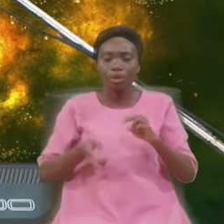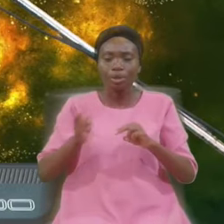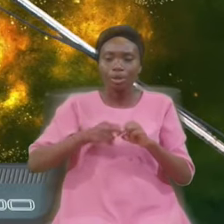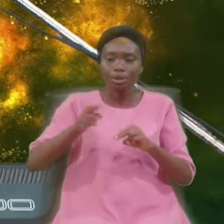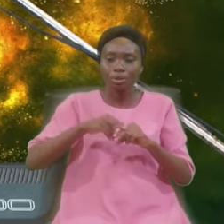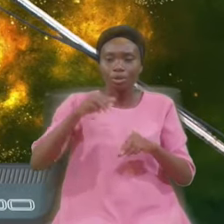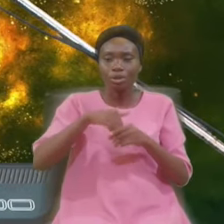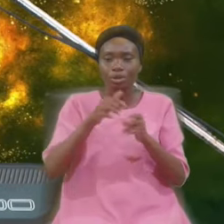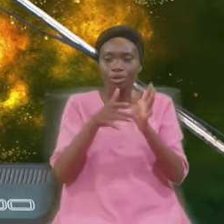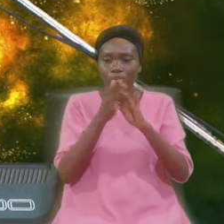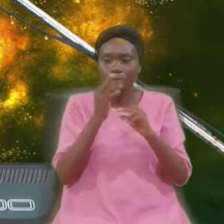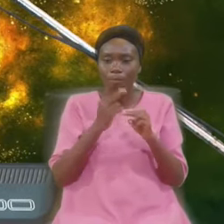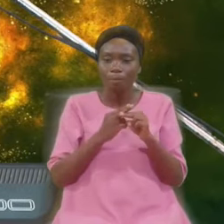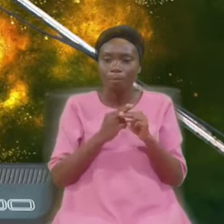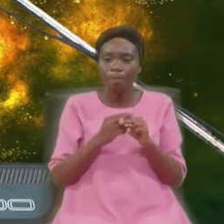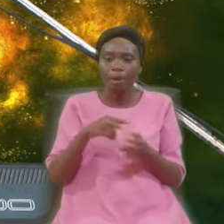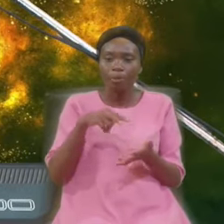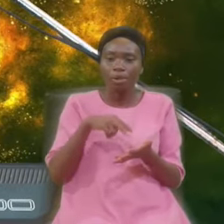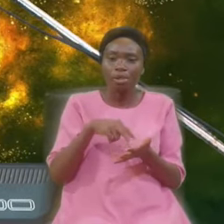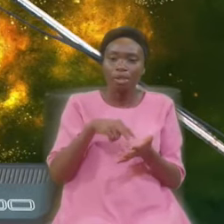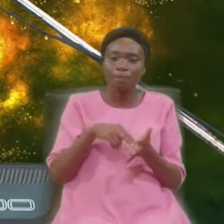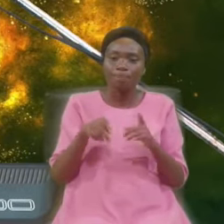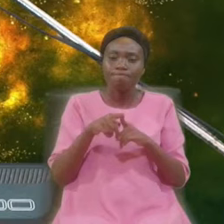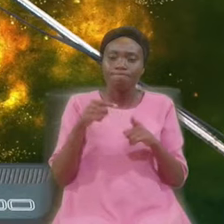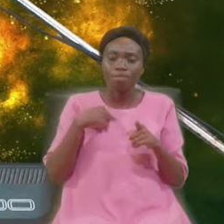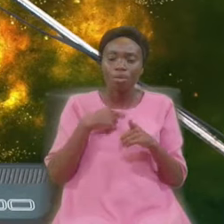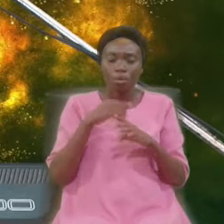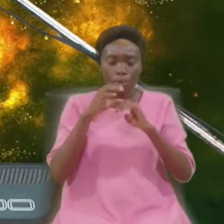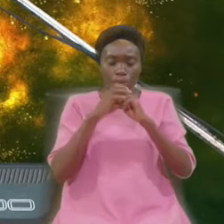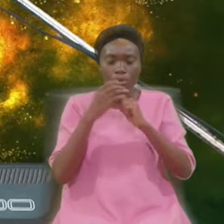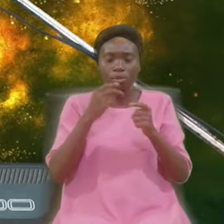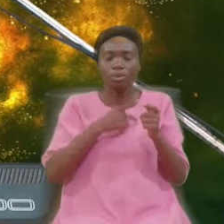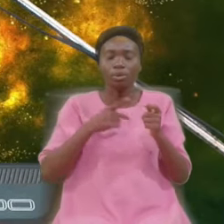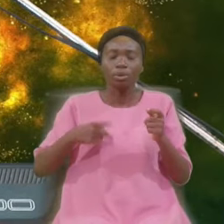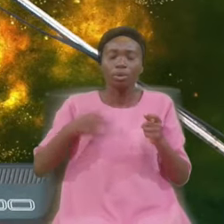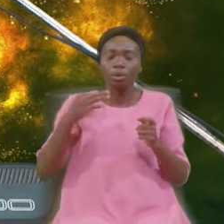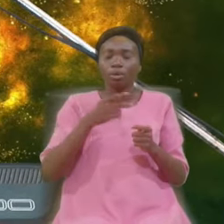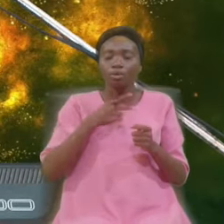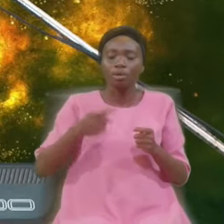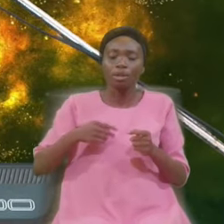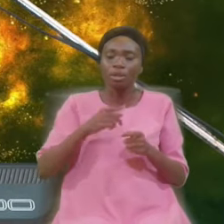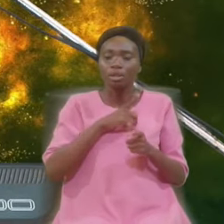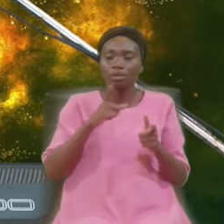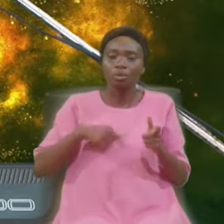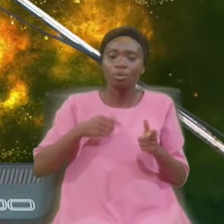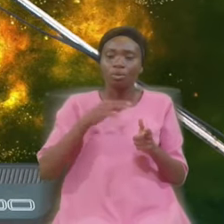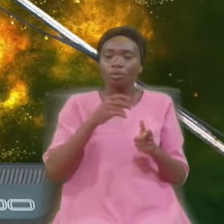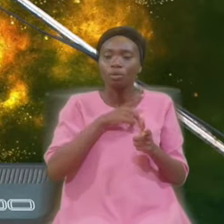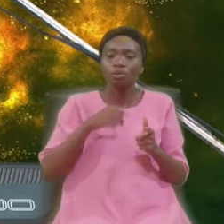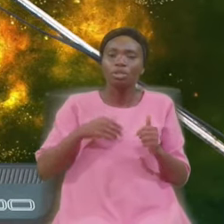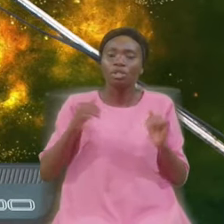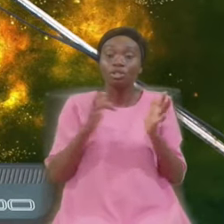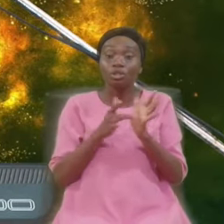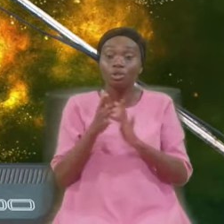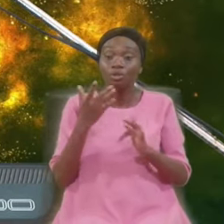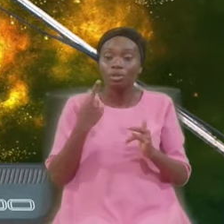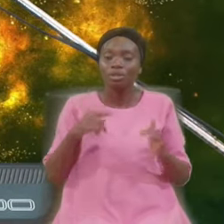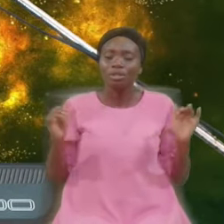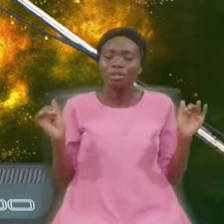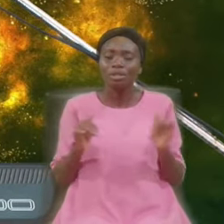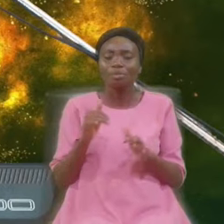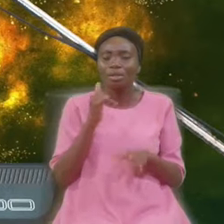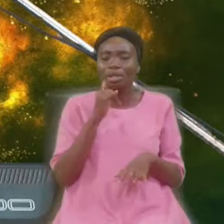name. Shall we rise to our feet as we worship the King of Kings and the Lord of Lords? Jesus the same